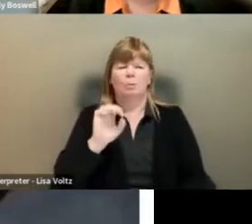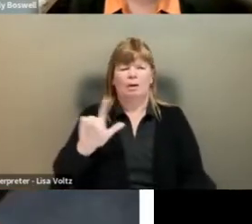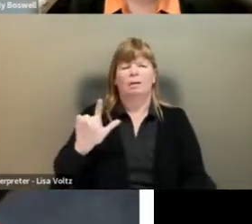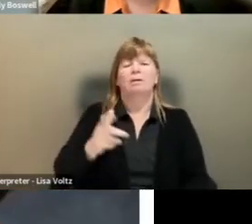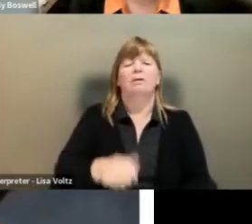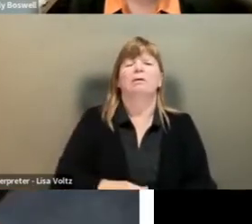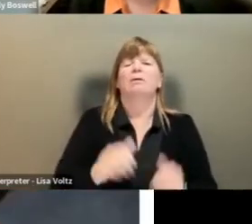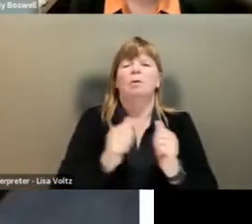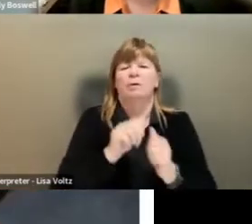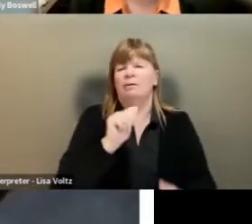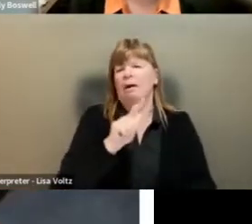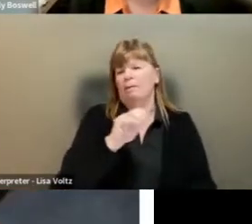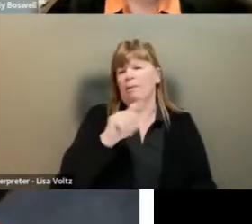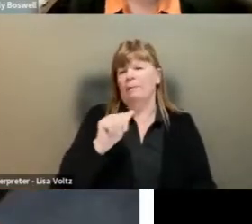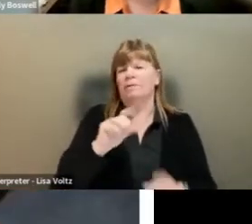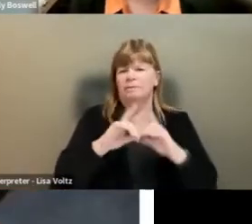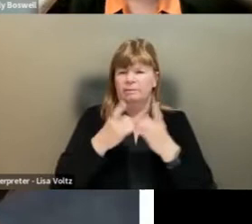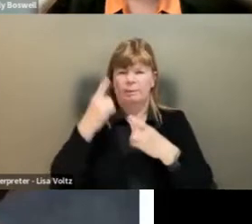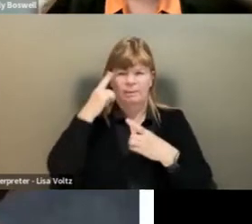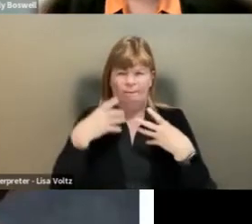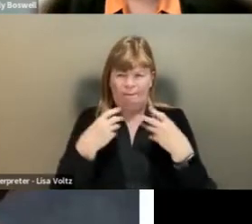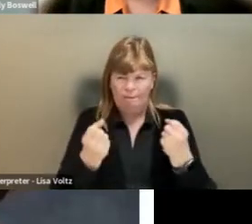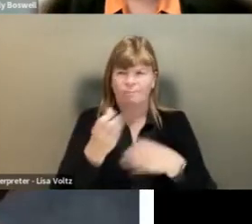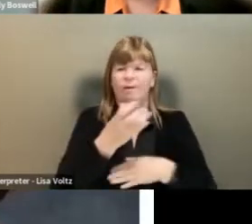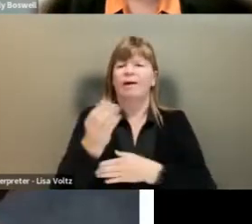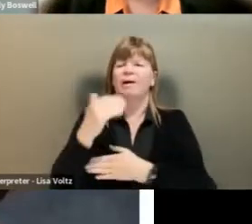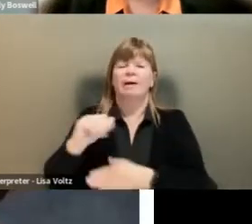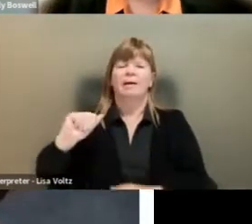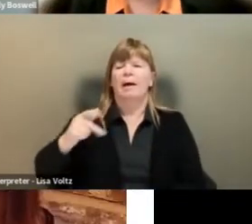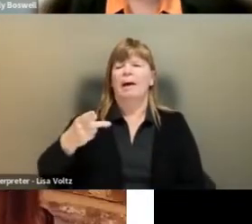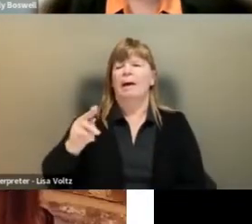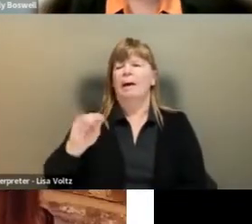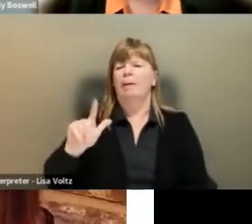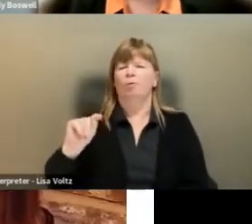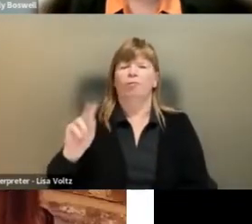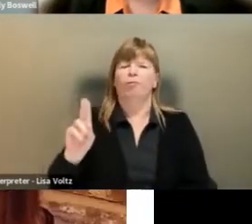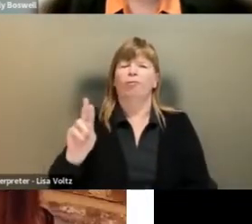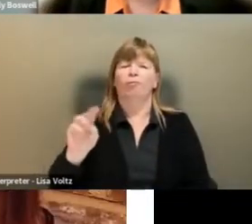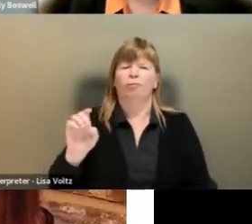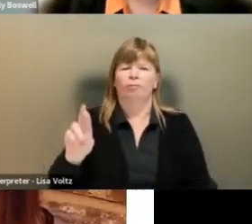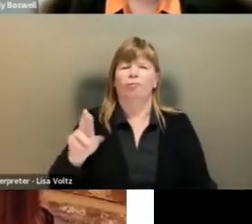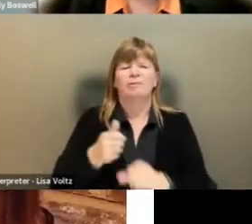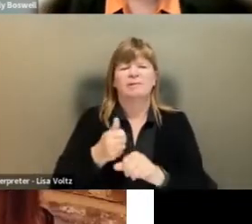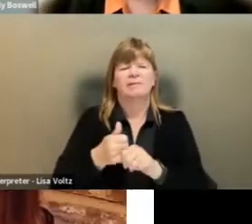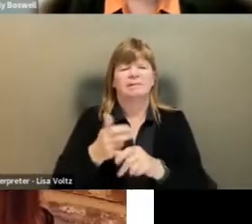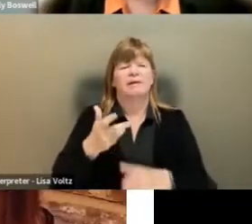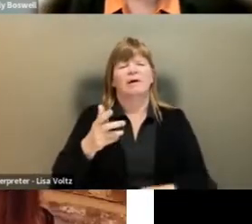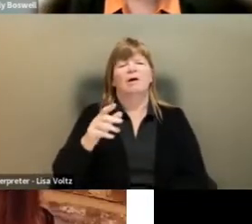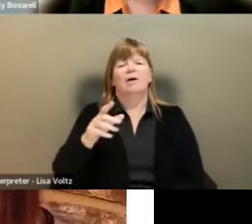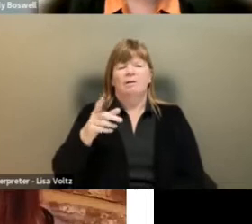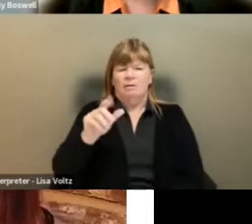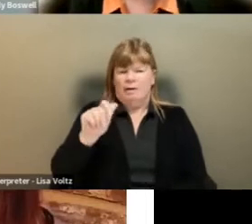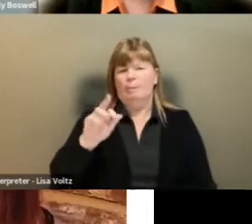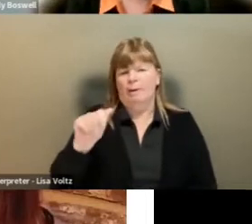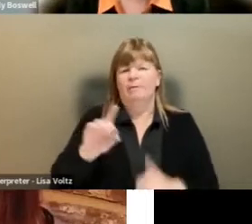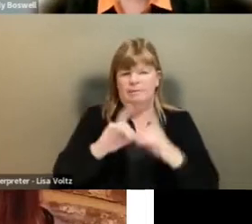the Alabama Department of Mental Health, and April Turner, who is the State Head Injury Coordinator with the Alabama